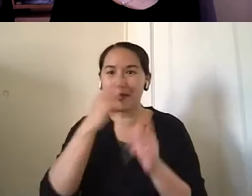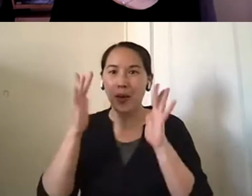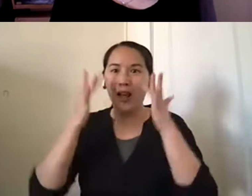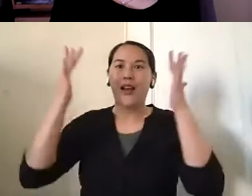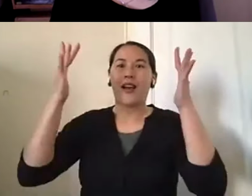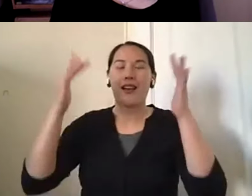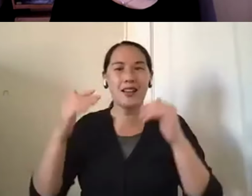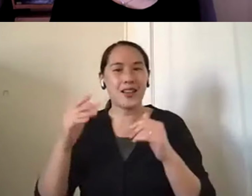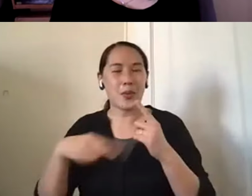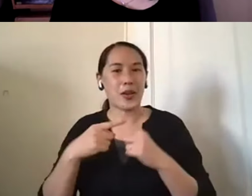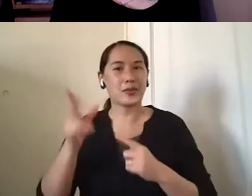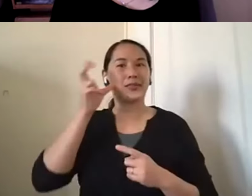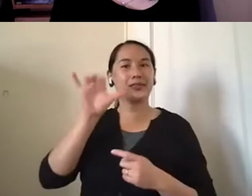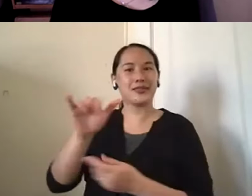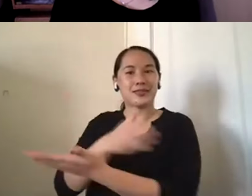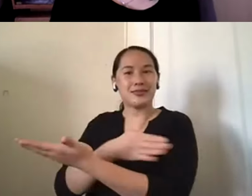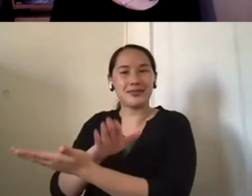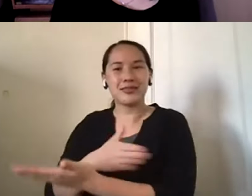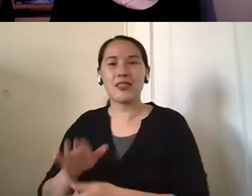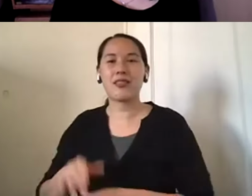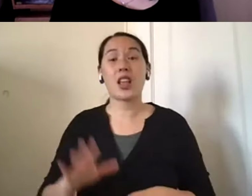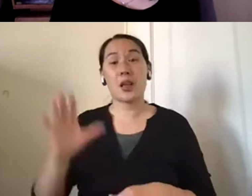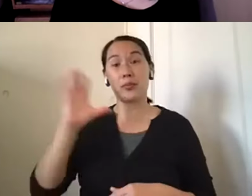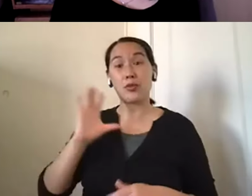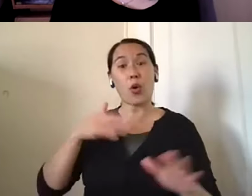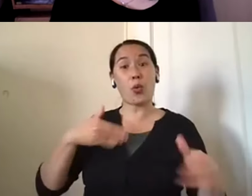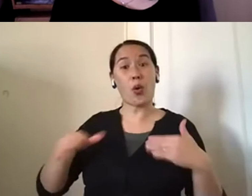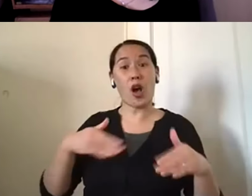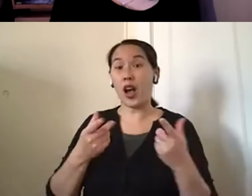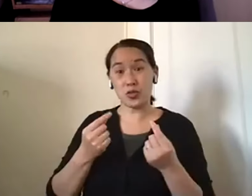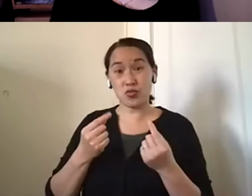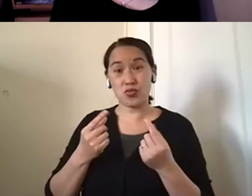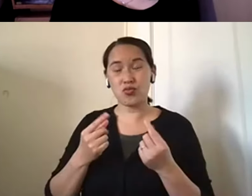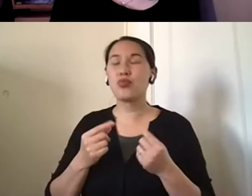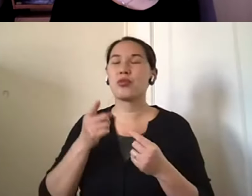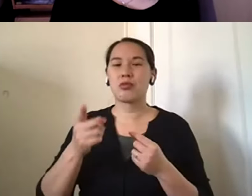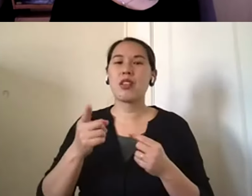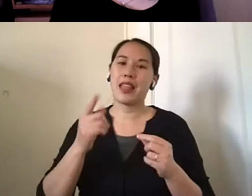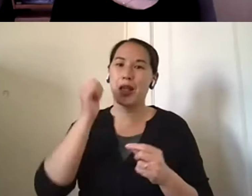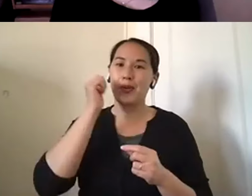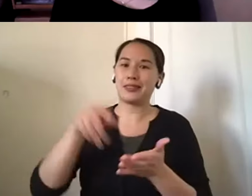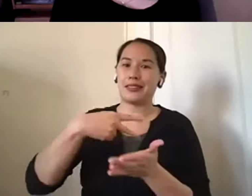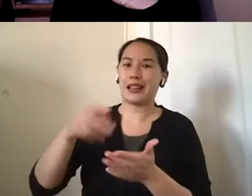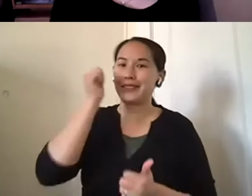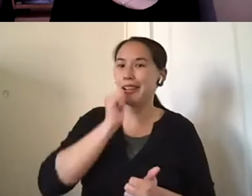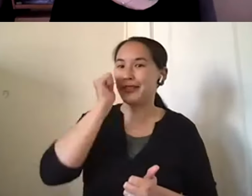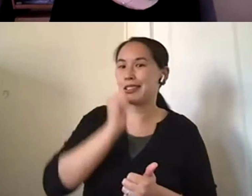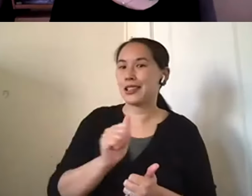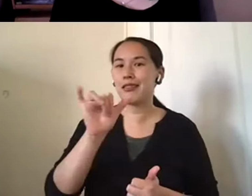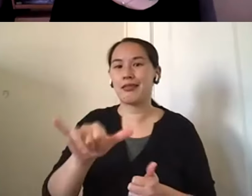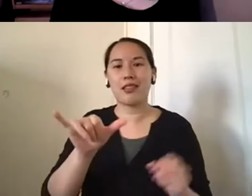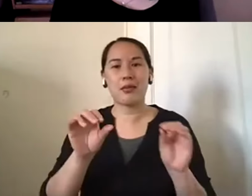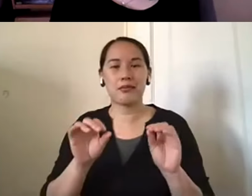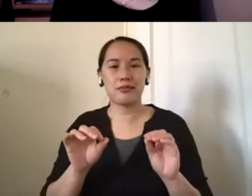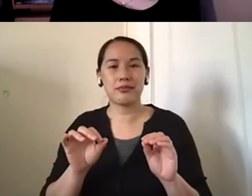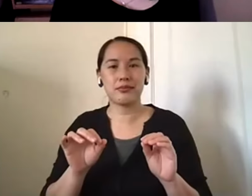on. And before, when he was walking, they would make it a point to dance almost every day. And that was more of, it